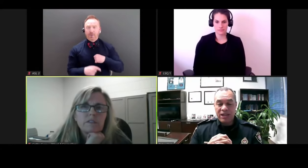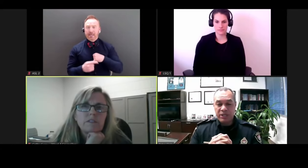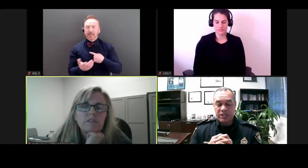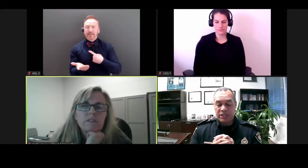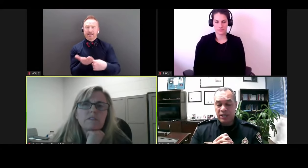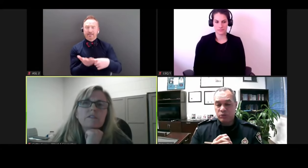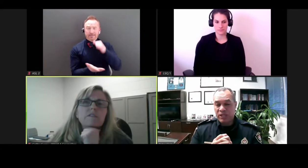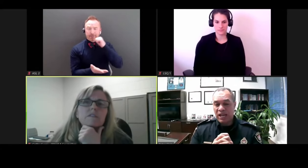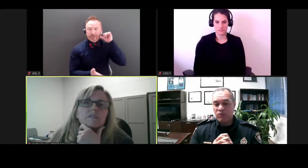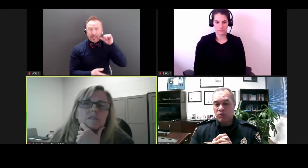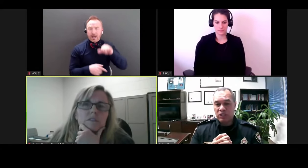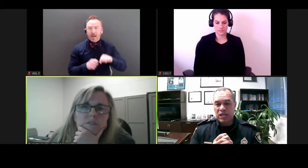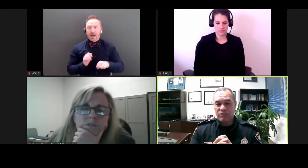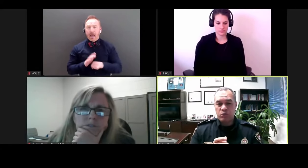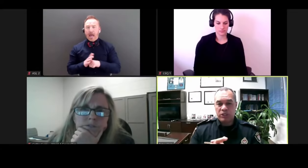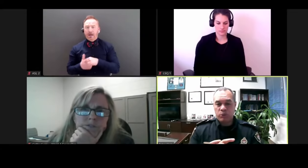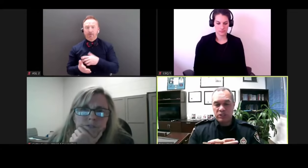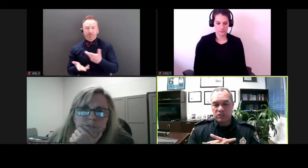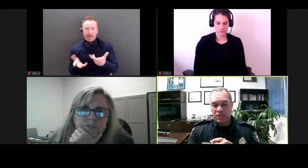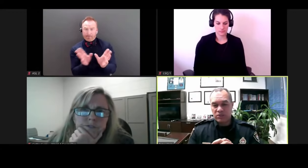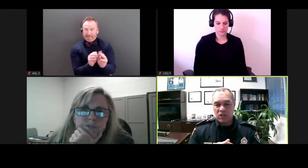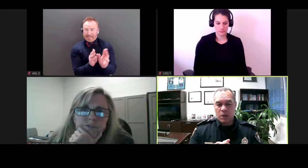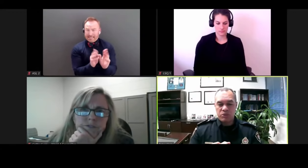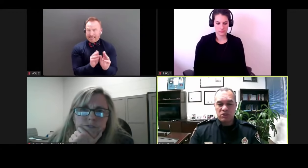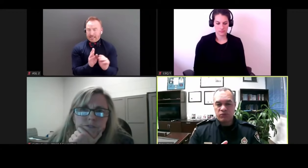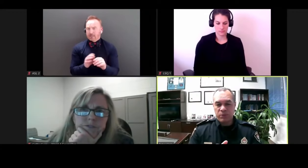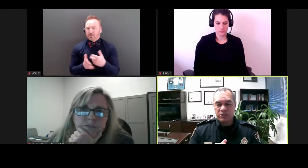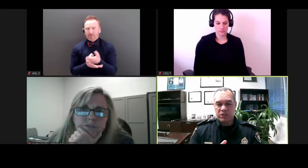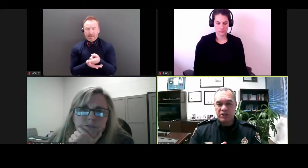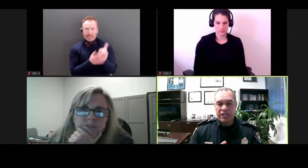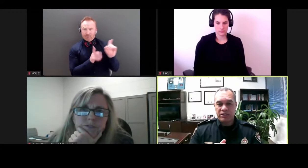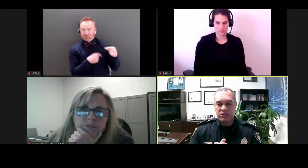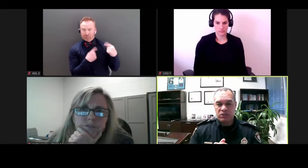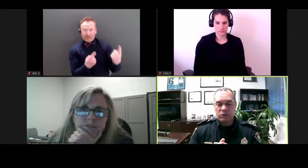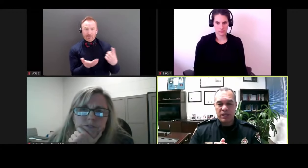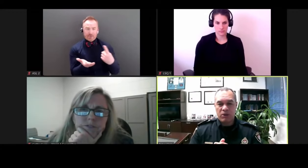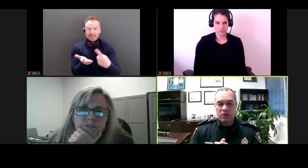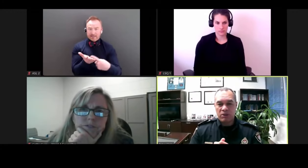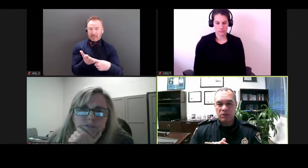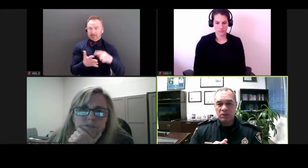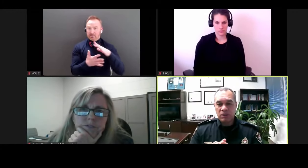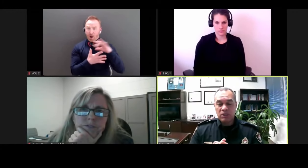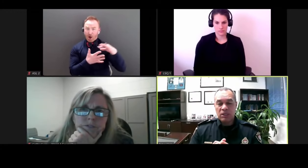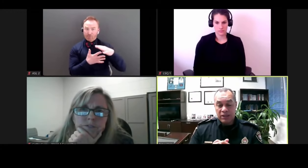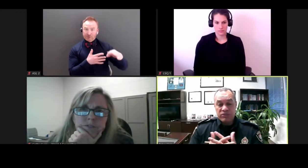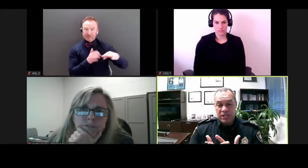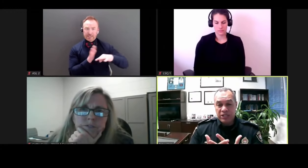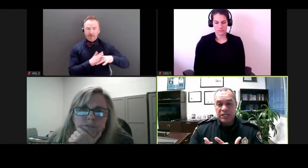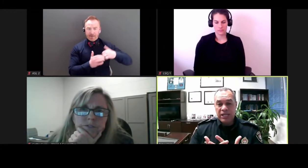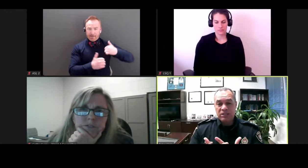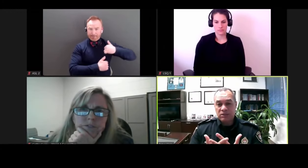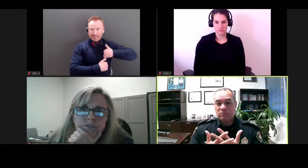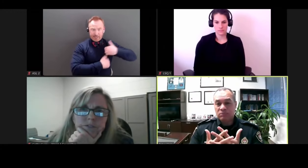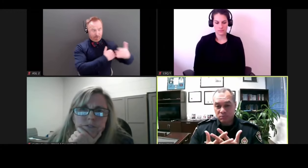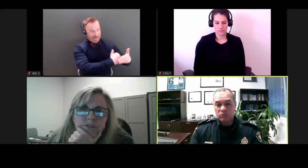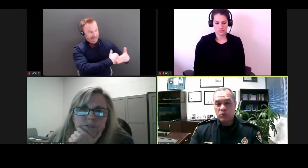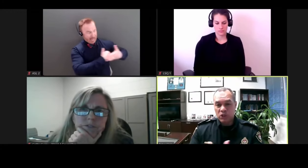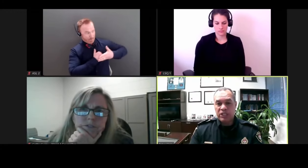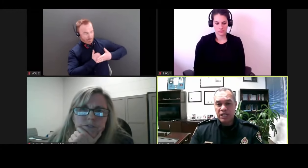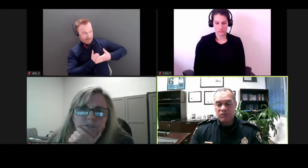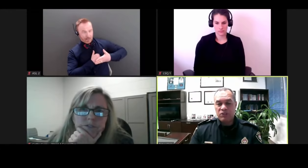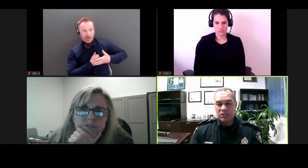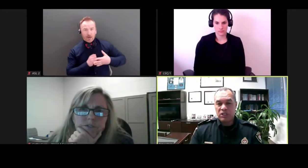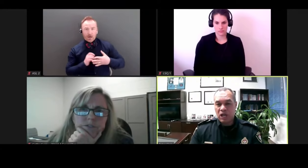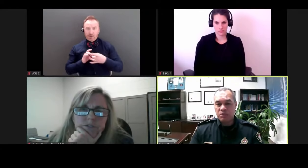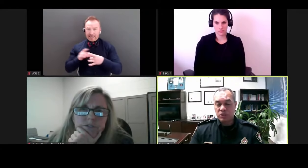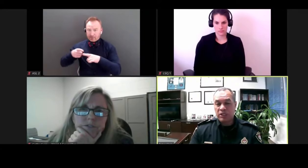that meeting, as we have over the last week, we discussed the option of military aid to civil power. I've said it again, we're looking